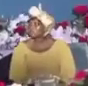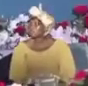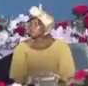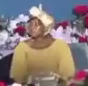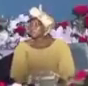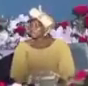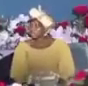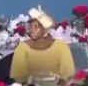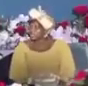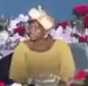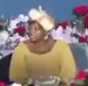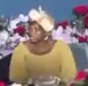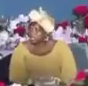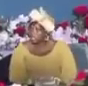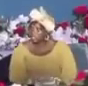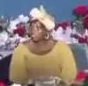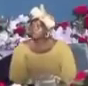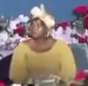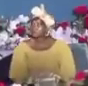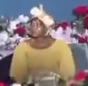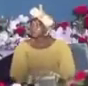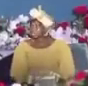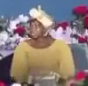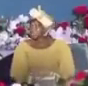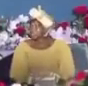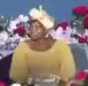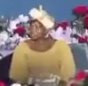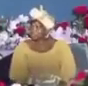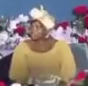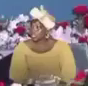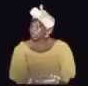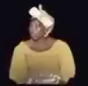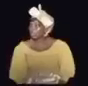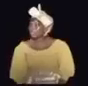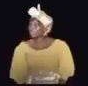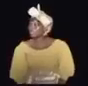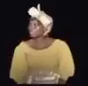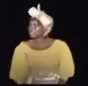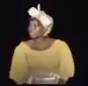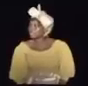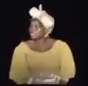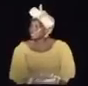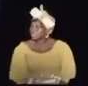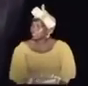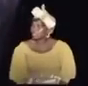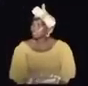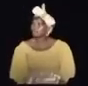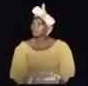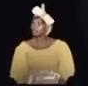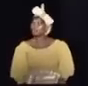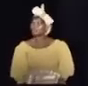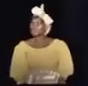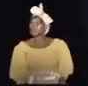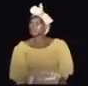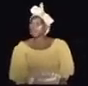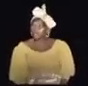Every man will bow down and say you are King.